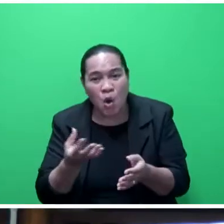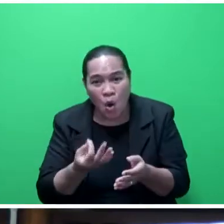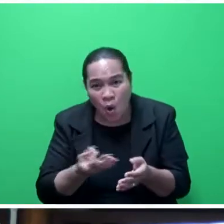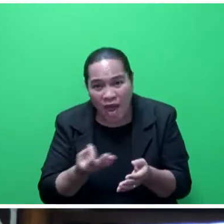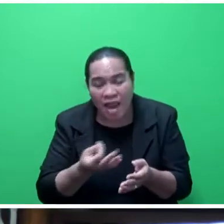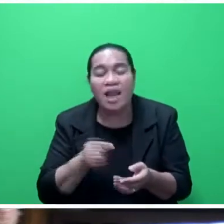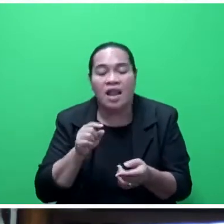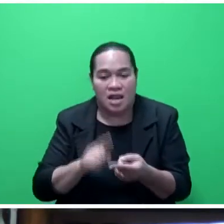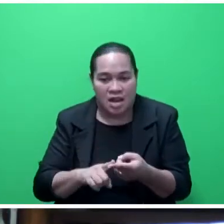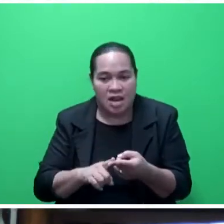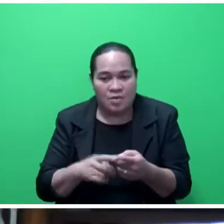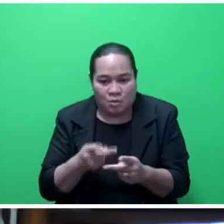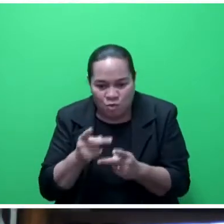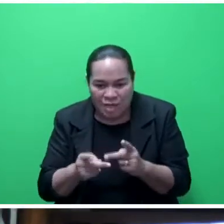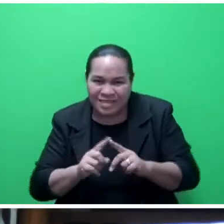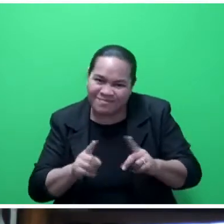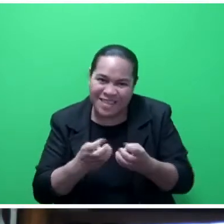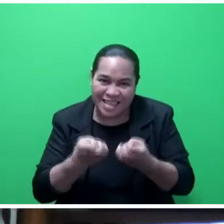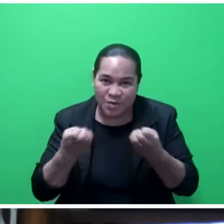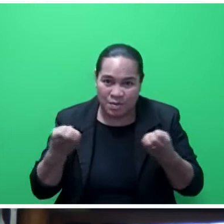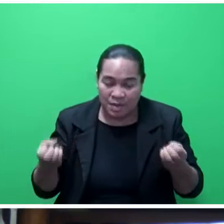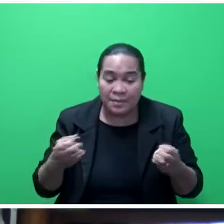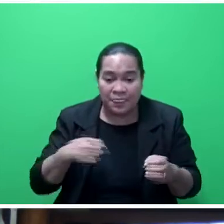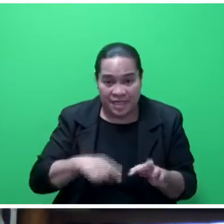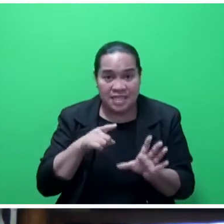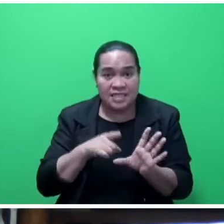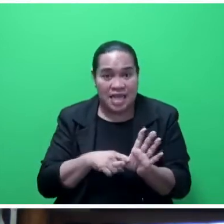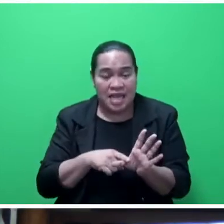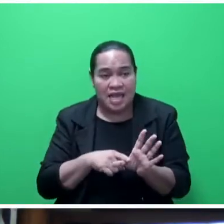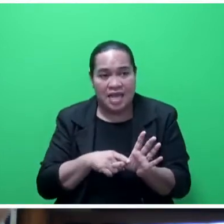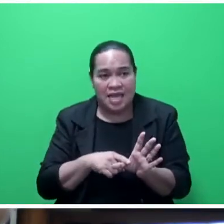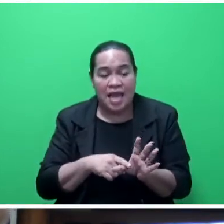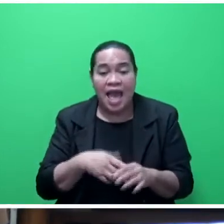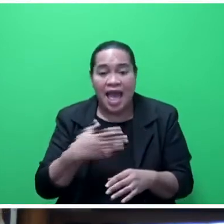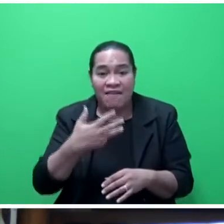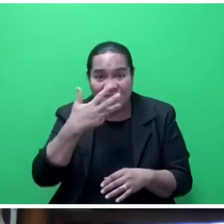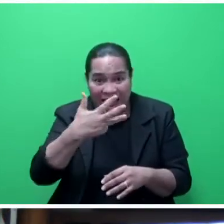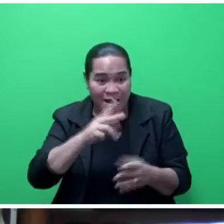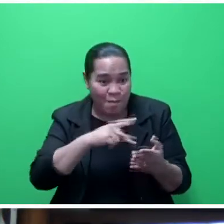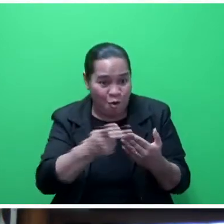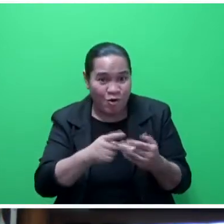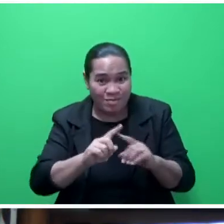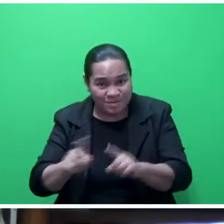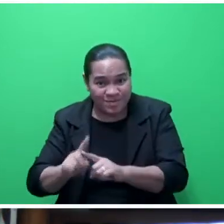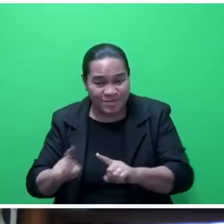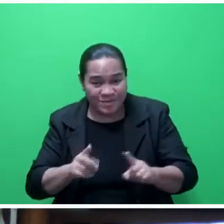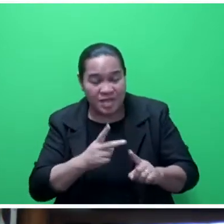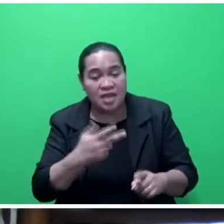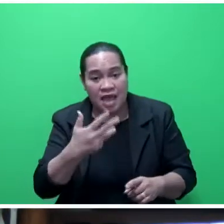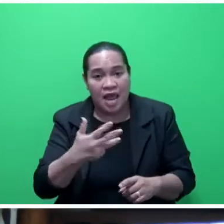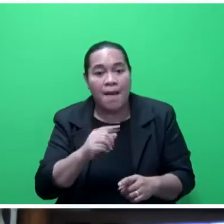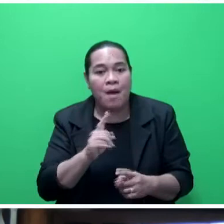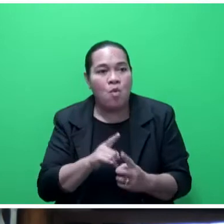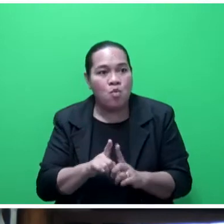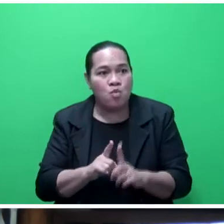processing small equipment. This year, Mr. Speaker, out of the 9 programs that we announced, 1 program